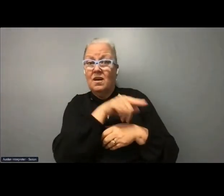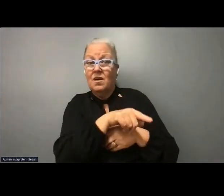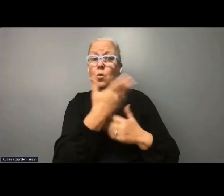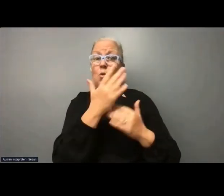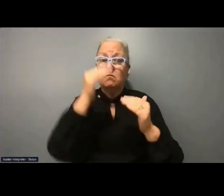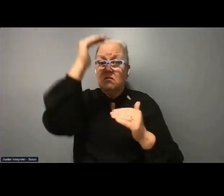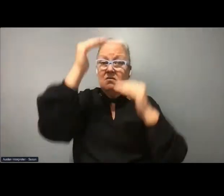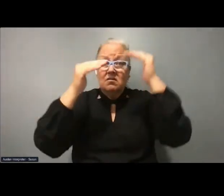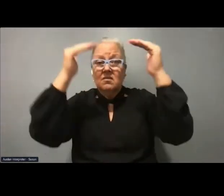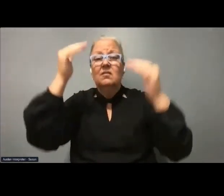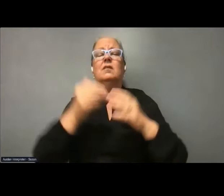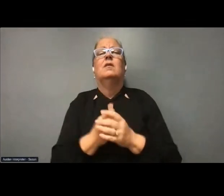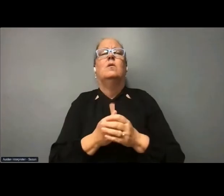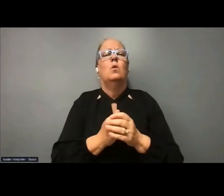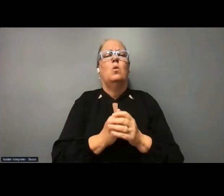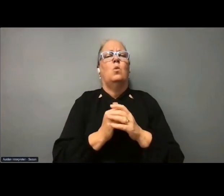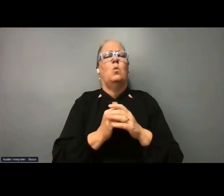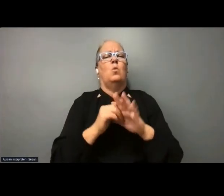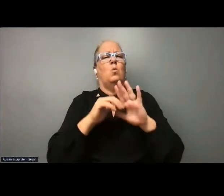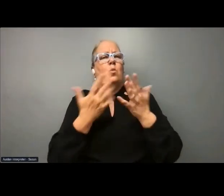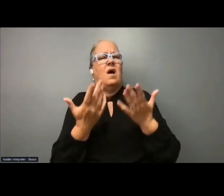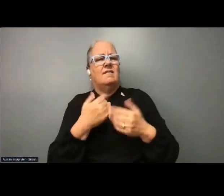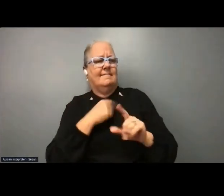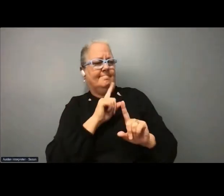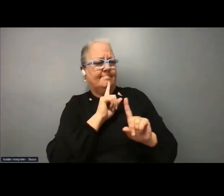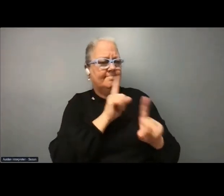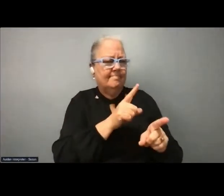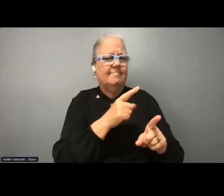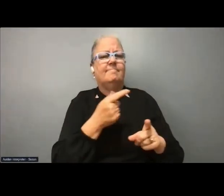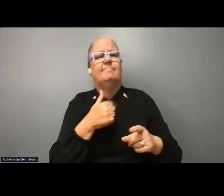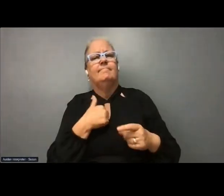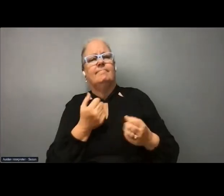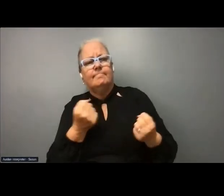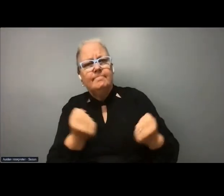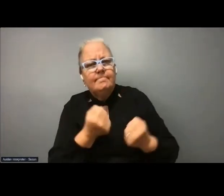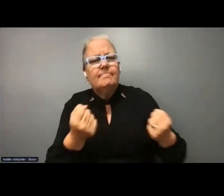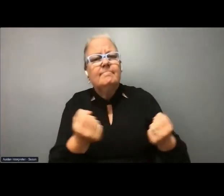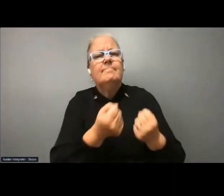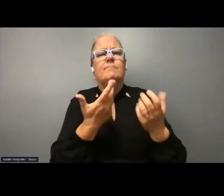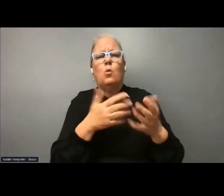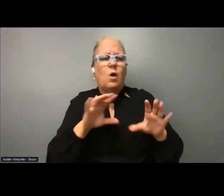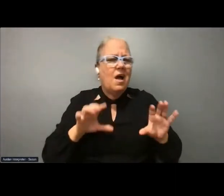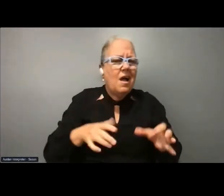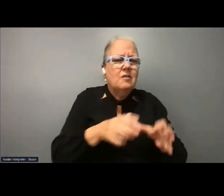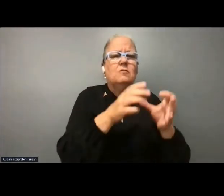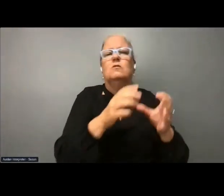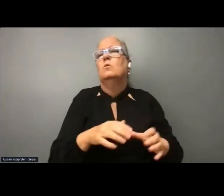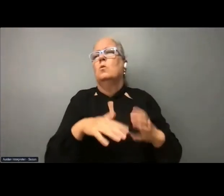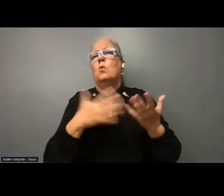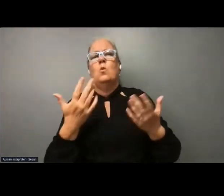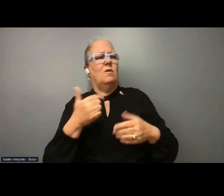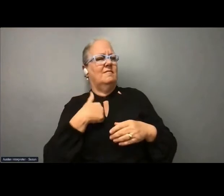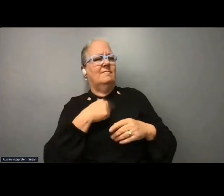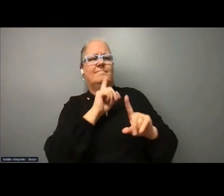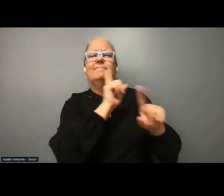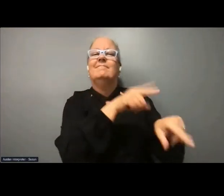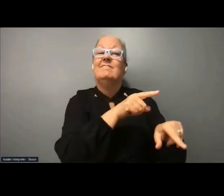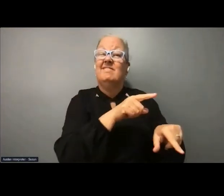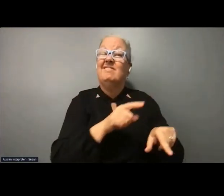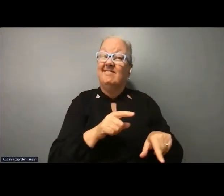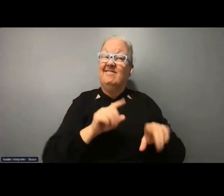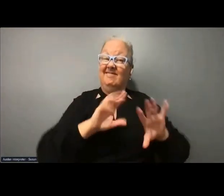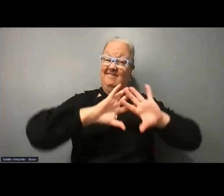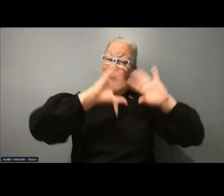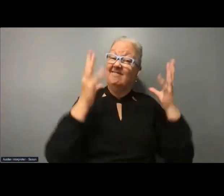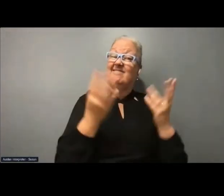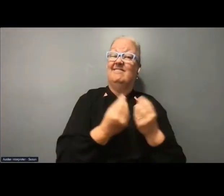solutions and the actions that have been taken by the program team or by us. So all of that is done through the